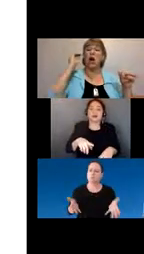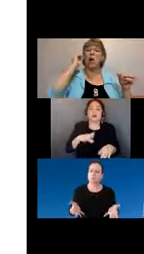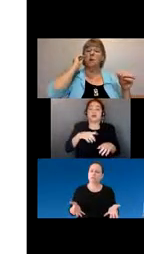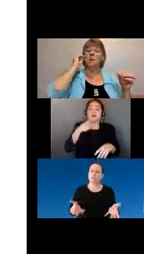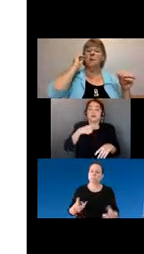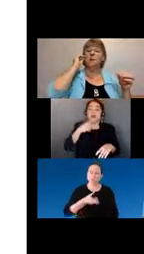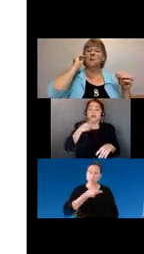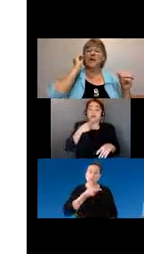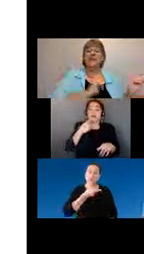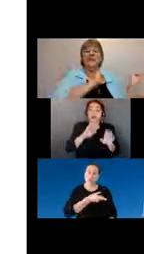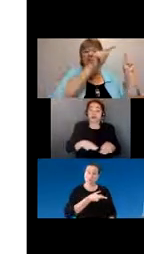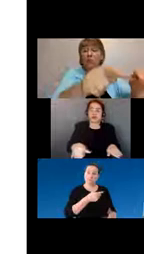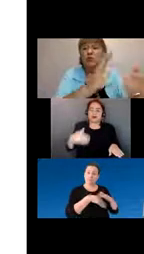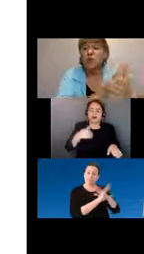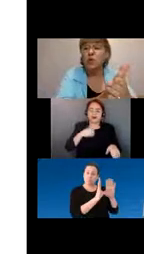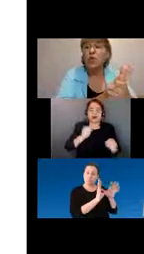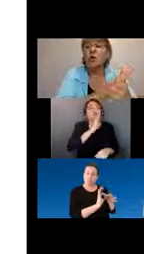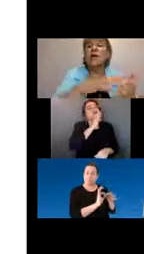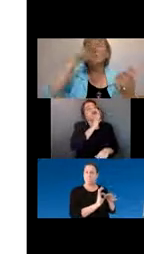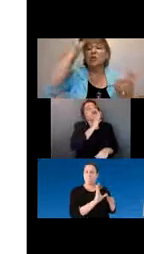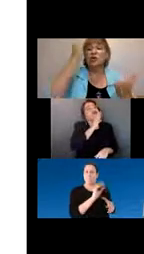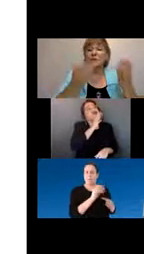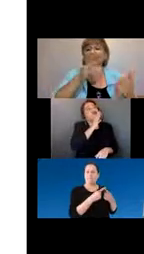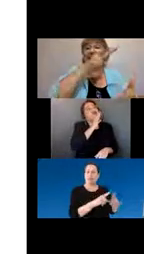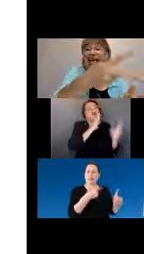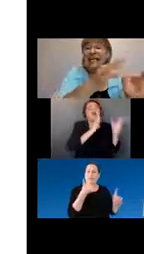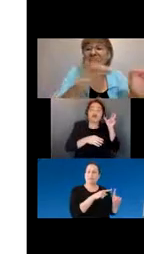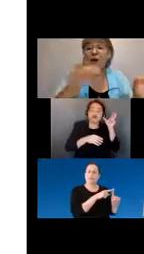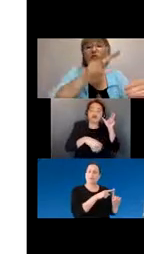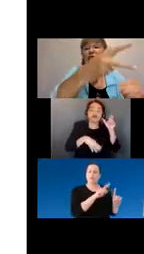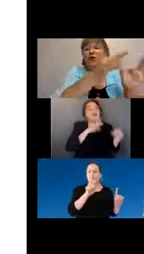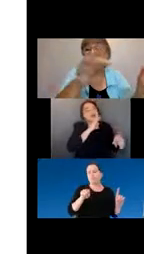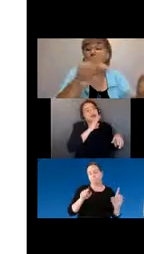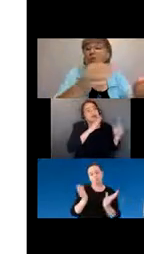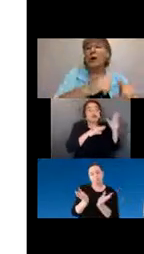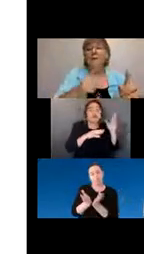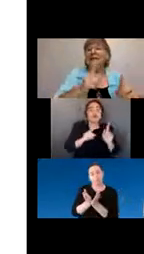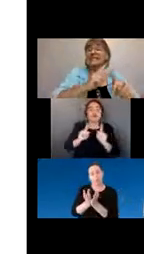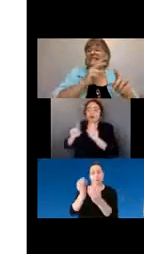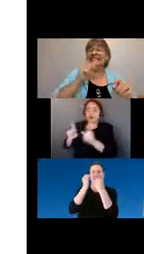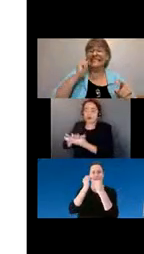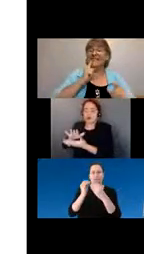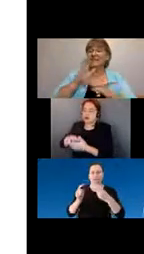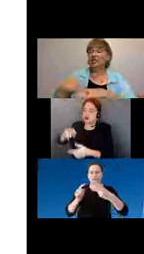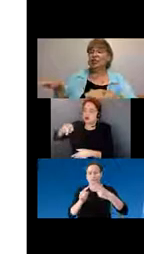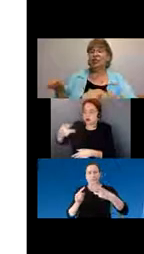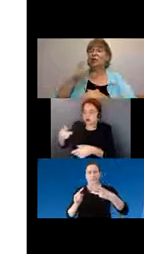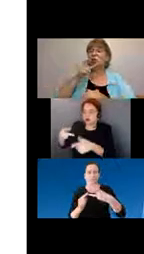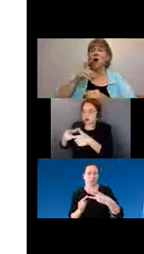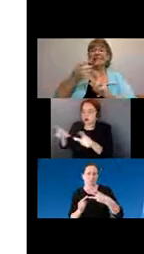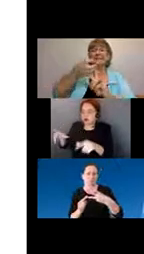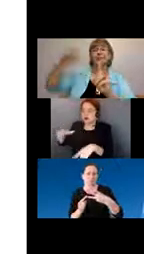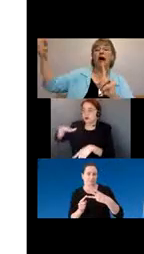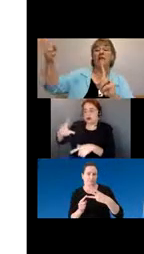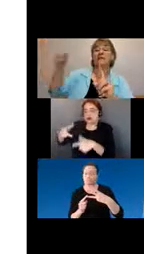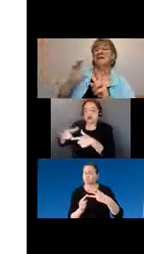at home. They go to school to learn maybe second language or third language, but it's deaf children who